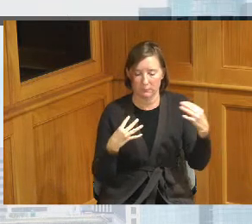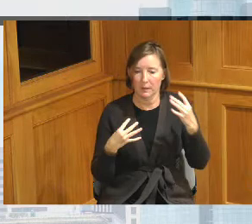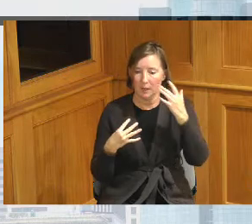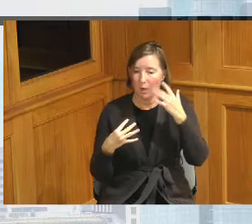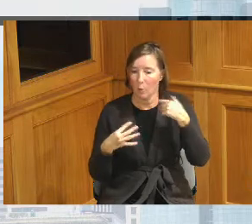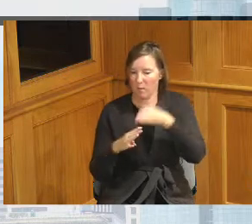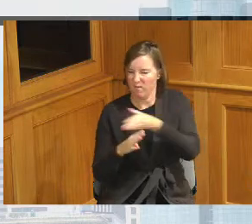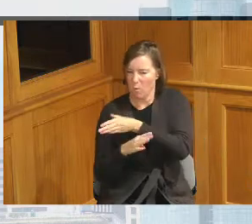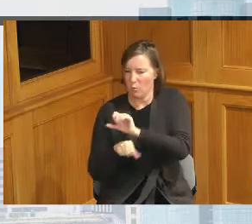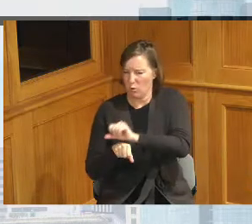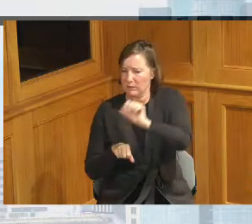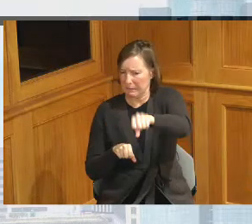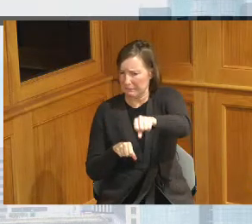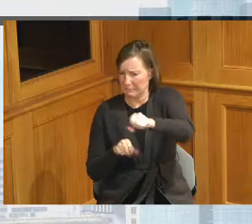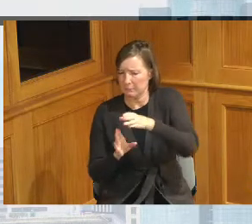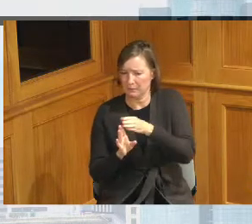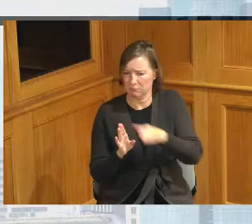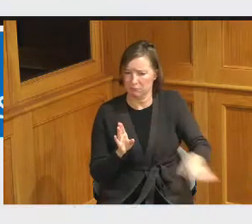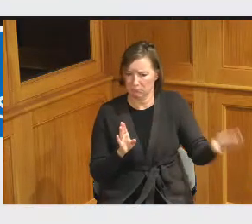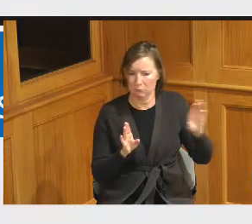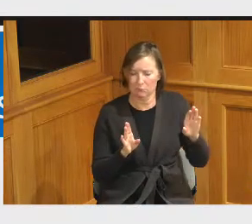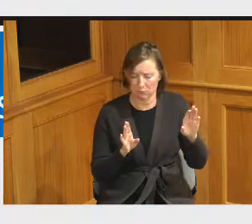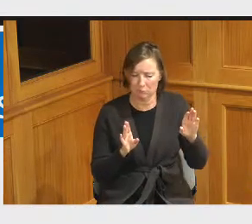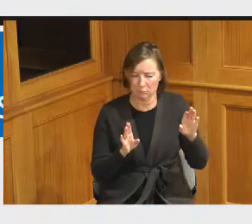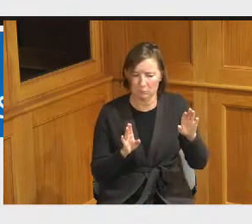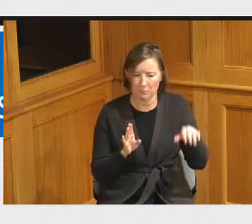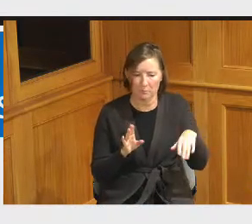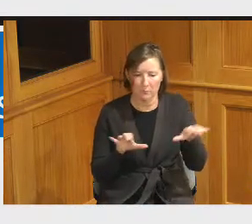going on prior to that.